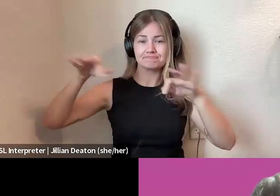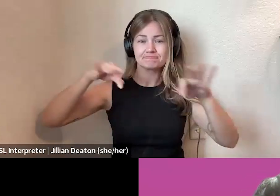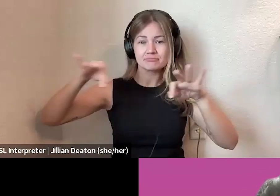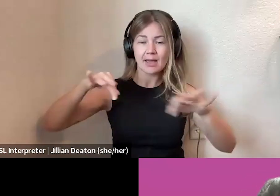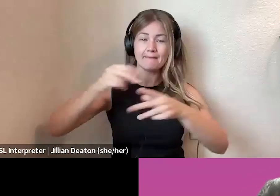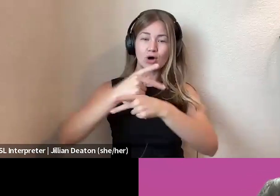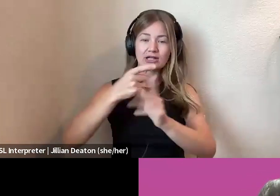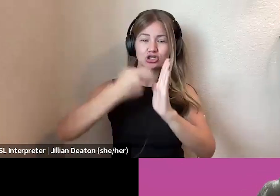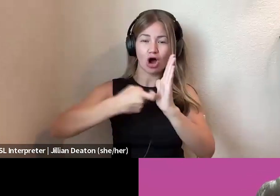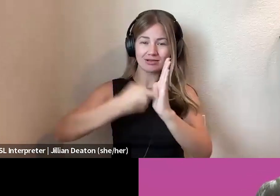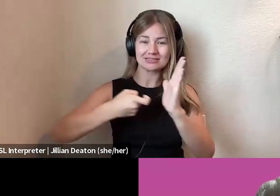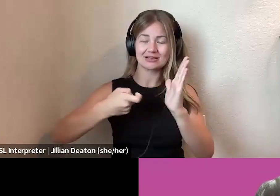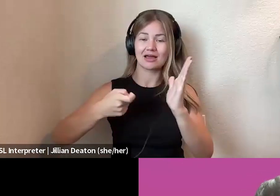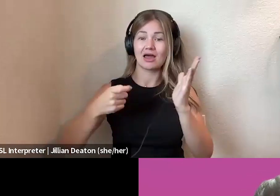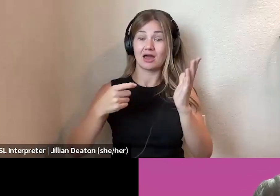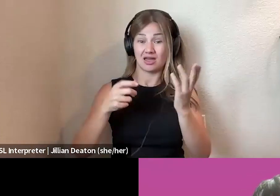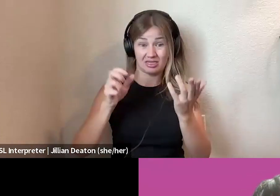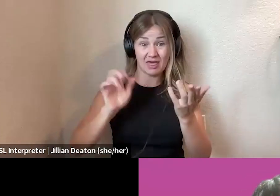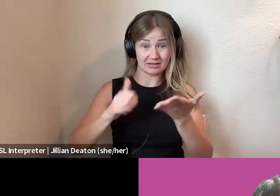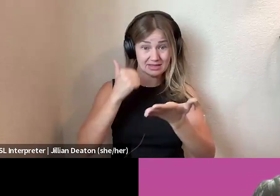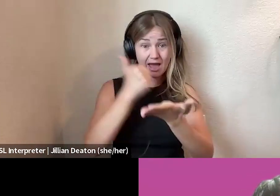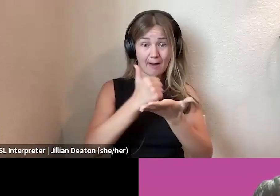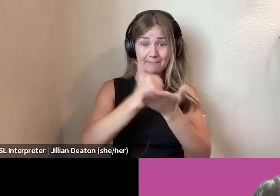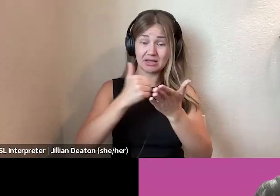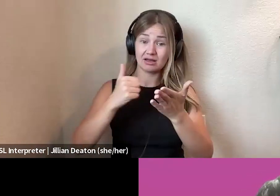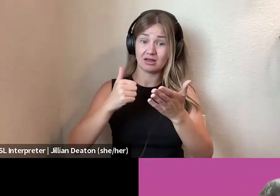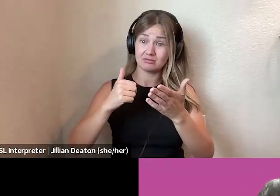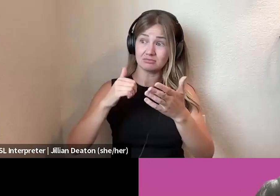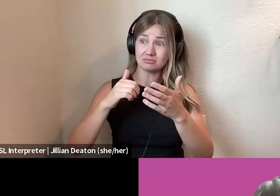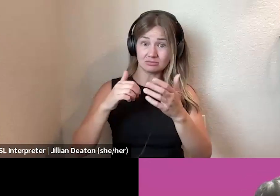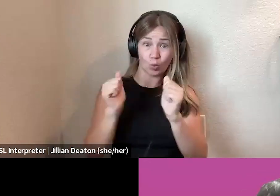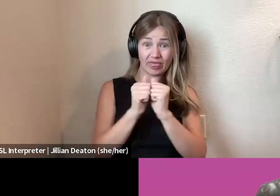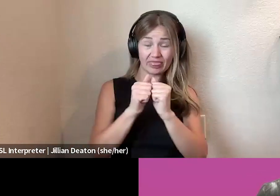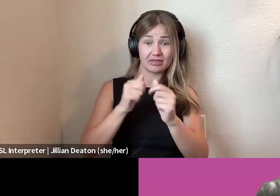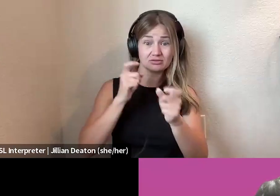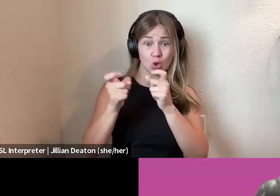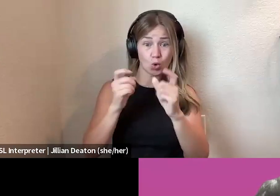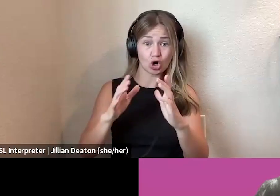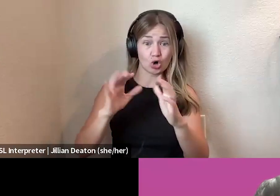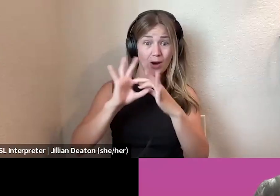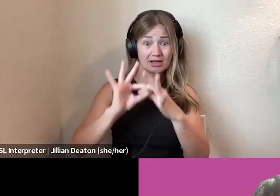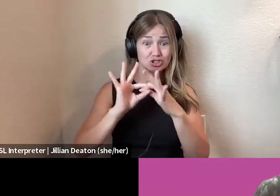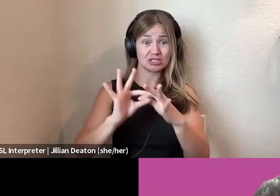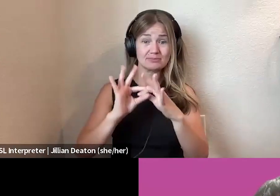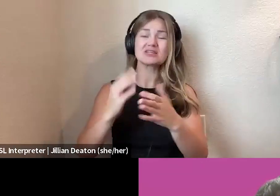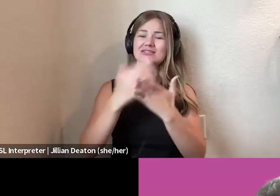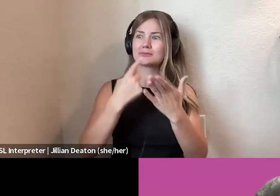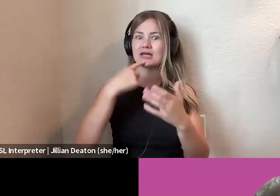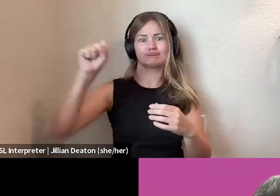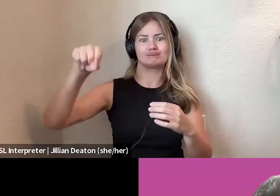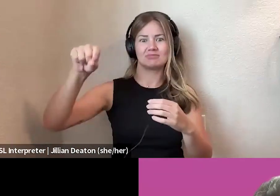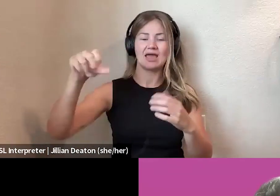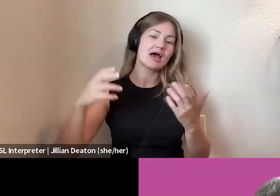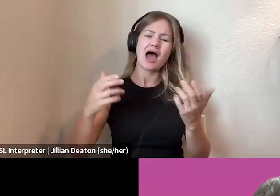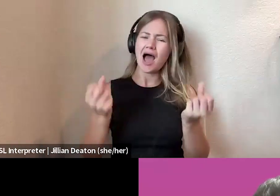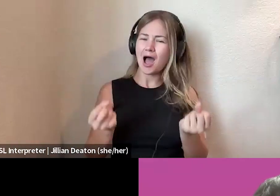costs, etc., help secure or deepen donor relationships? And then somebody added, yes, this is a question, and how much do you